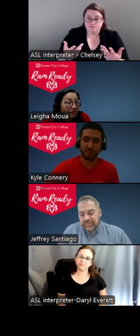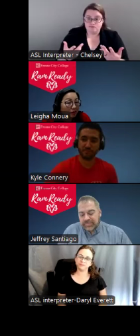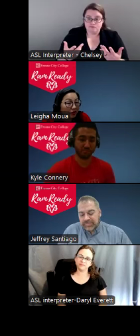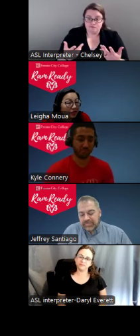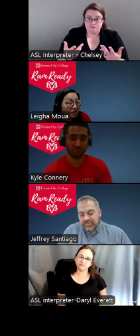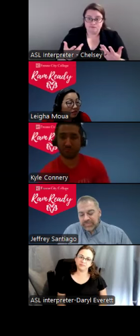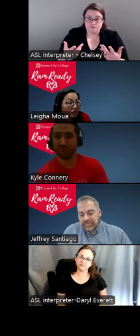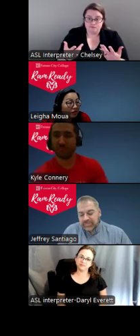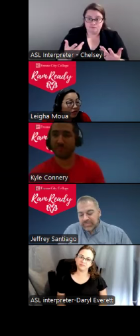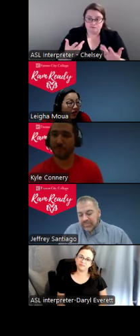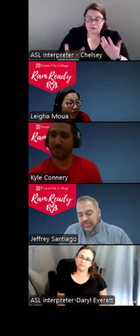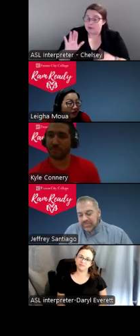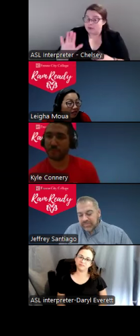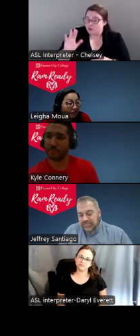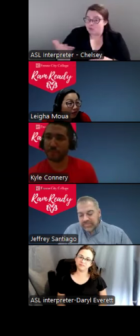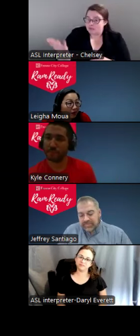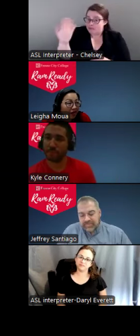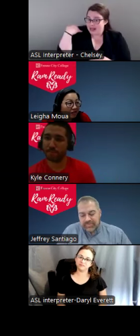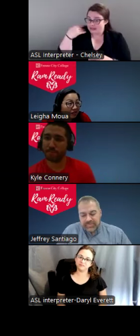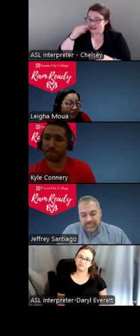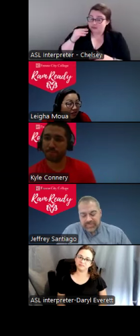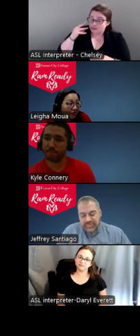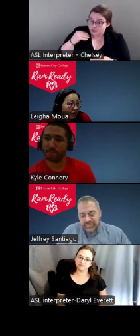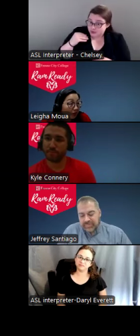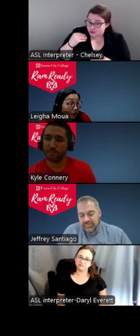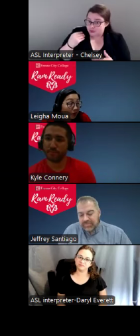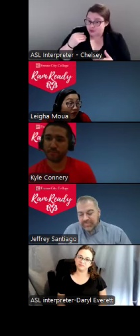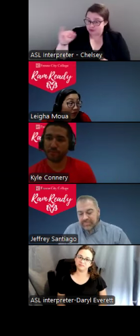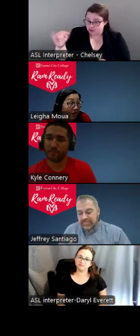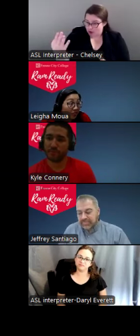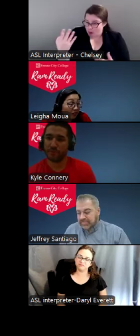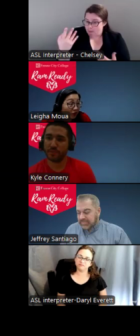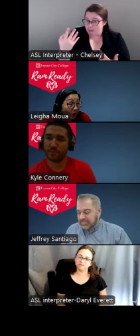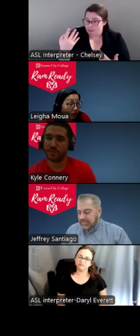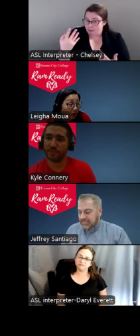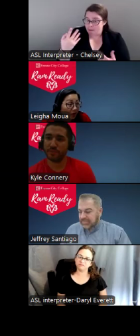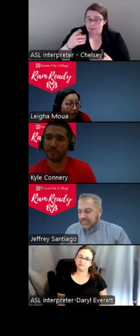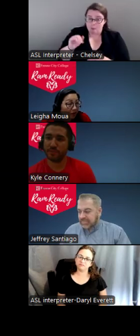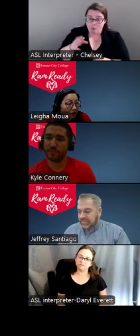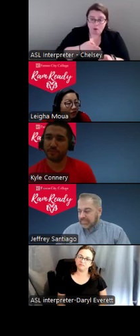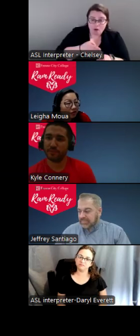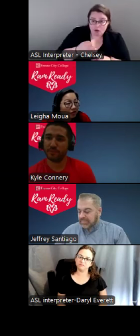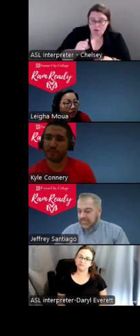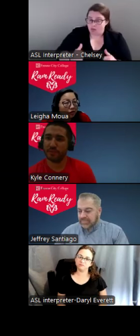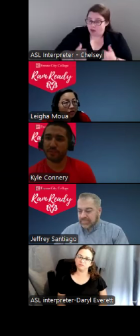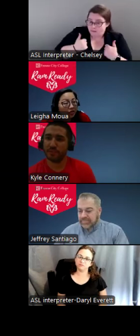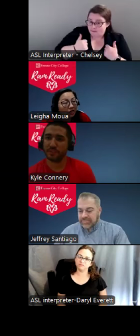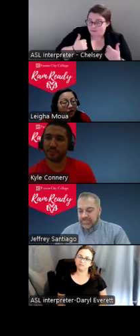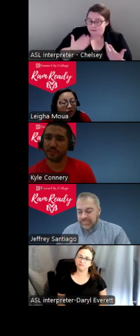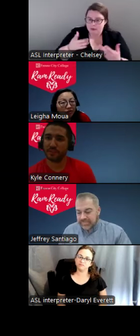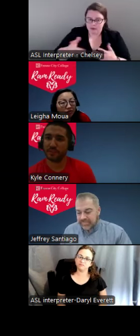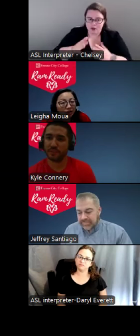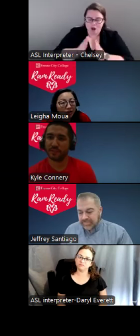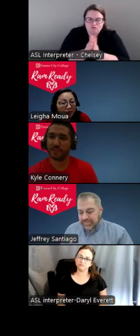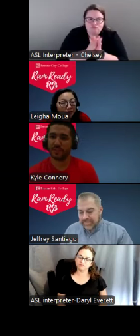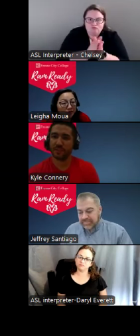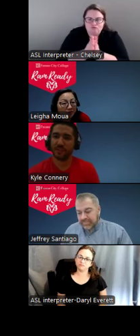past experience that you've had in the past. Maybe you have a passion for helping people or taking care